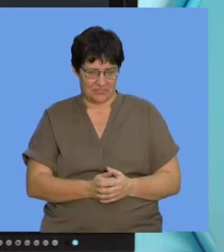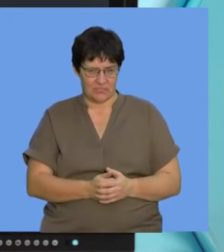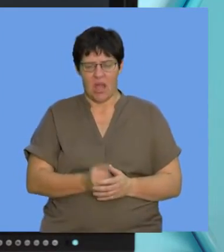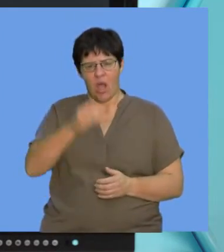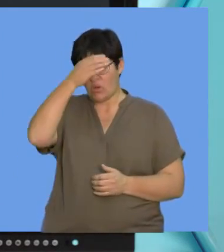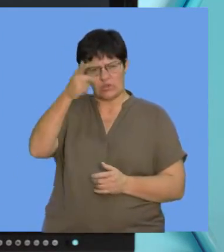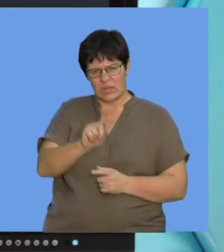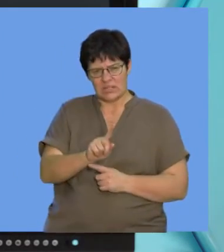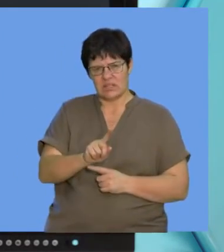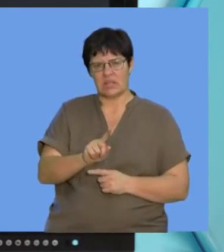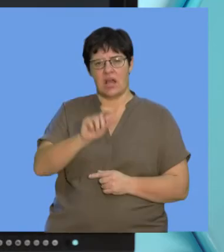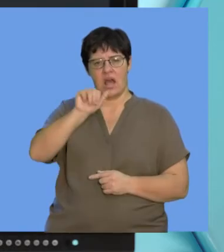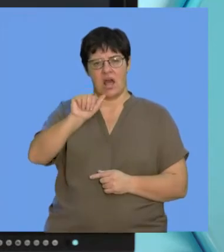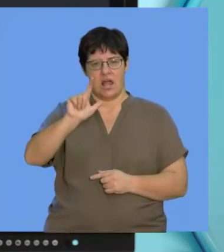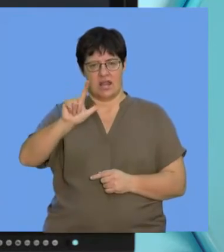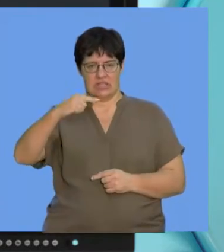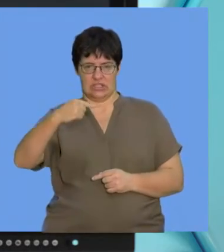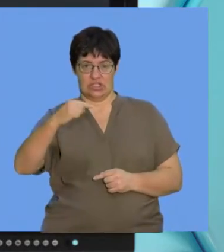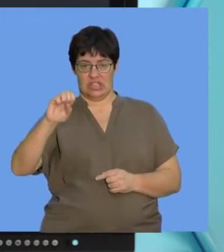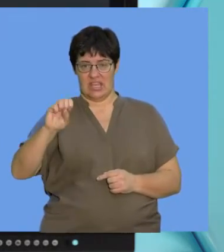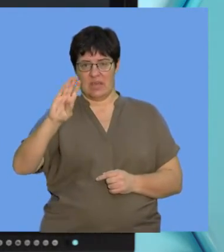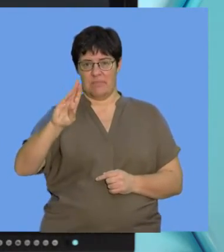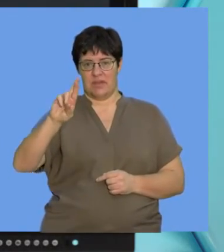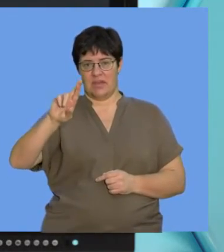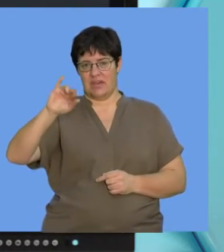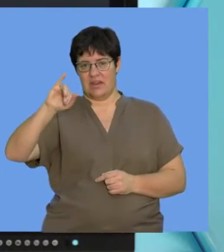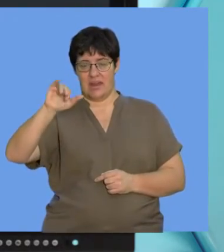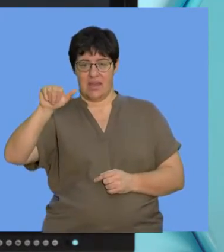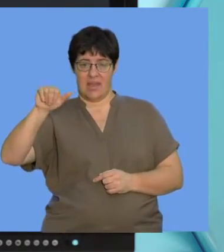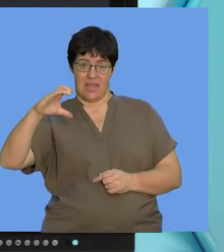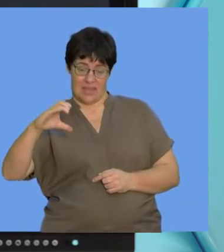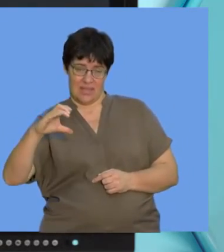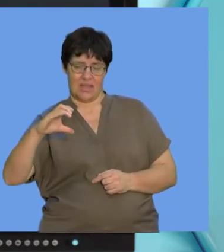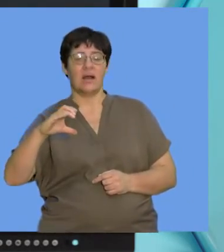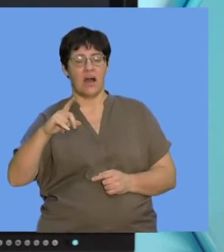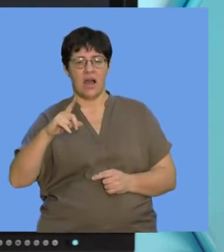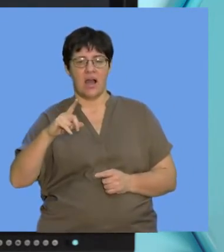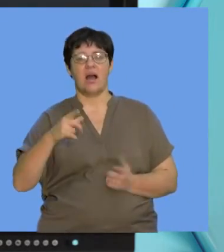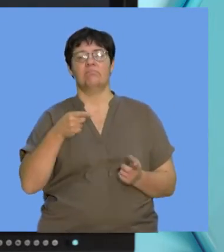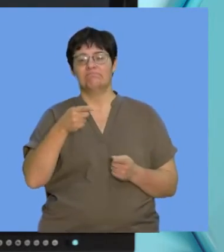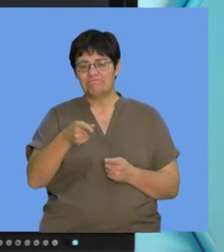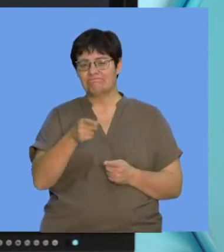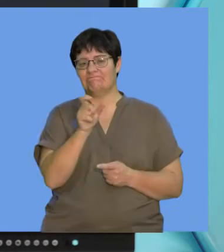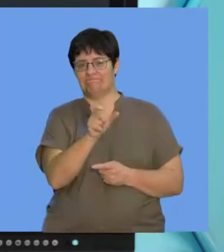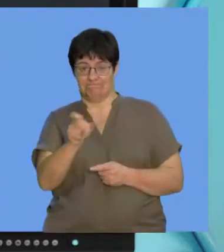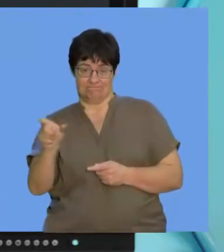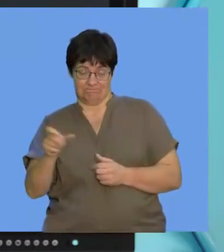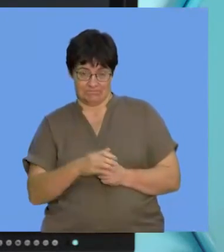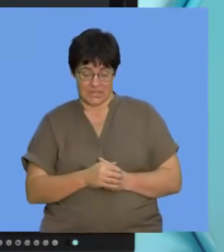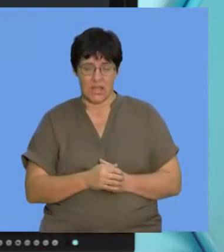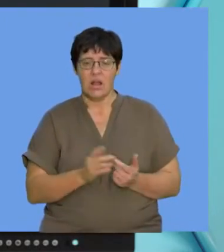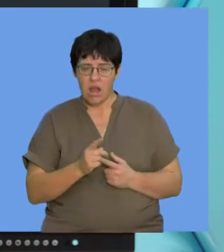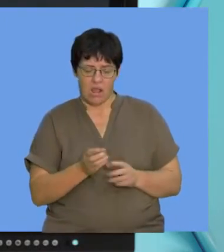of algebraic expressions, right? So far we've looked at the concept of expanding using the distributive